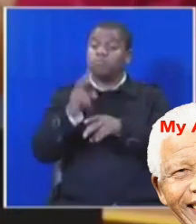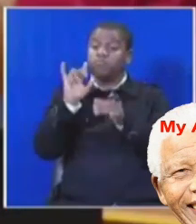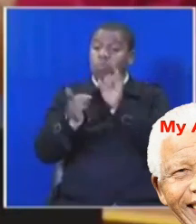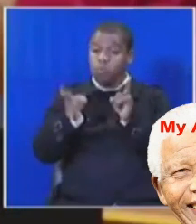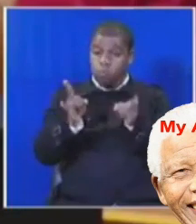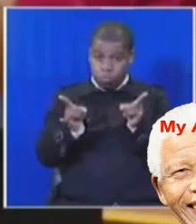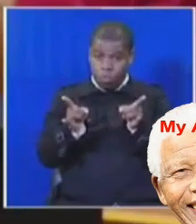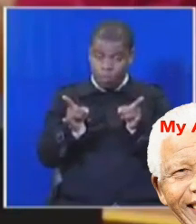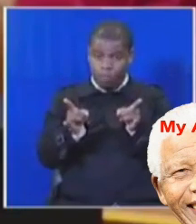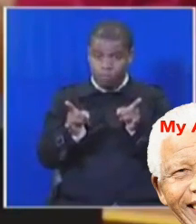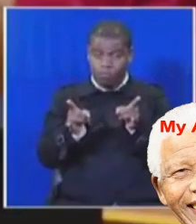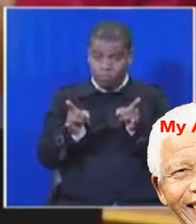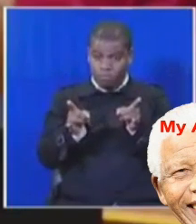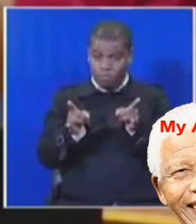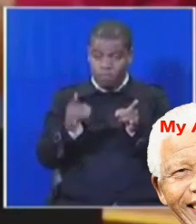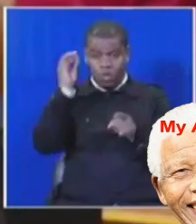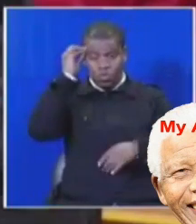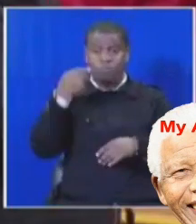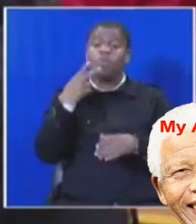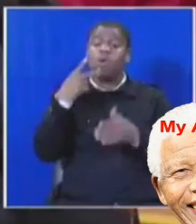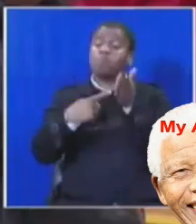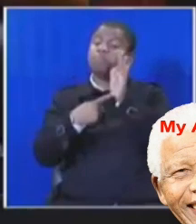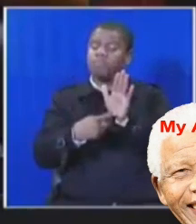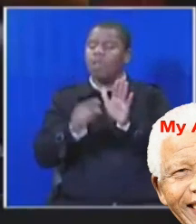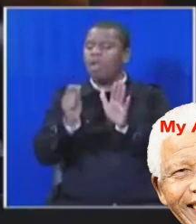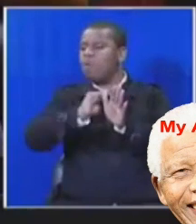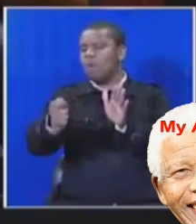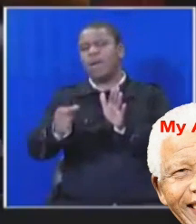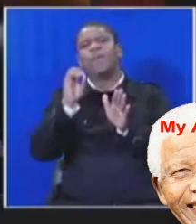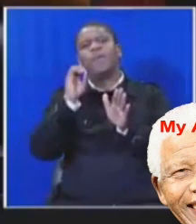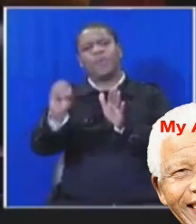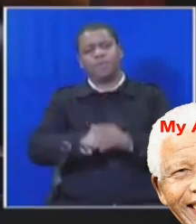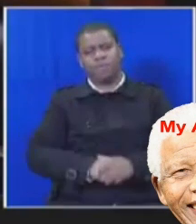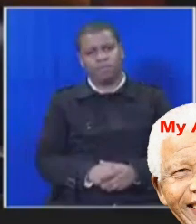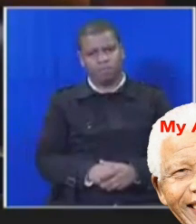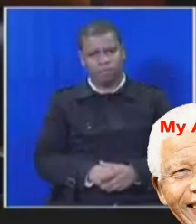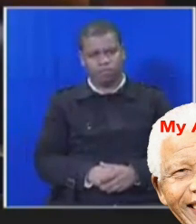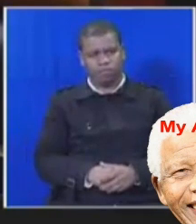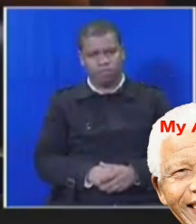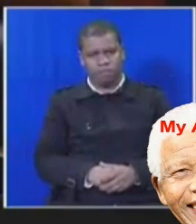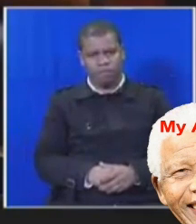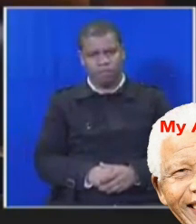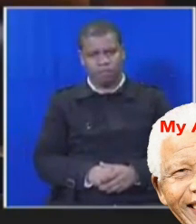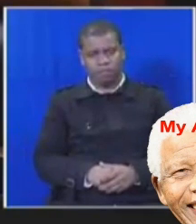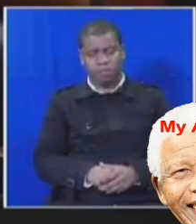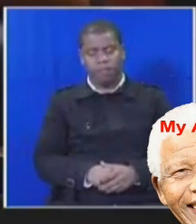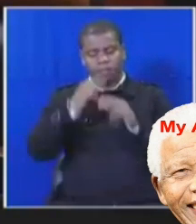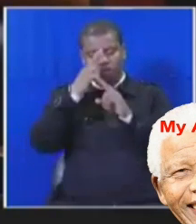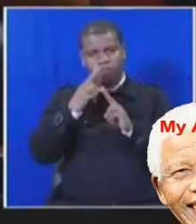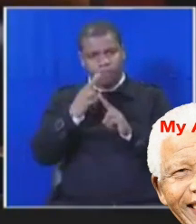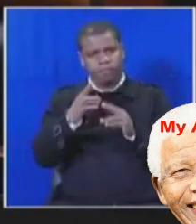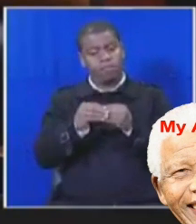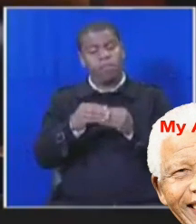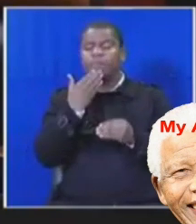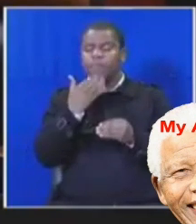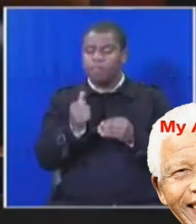does not owe a cent. Thank you very much. Order, honorable members. Chairperson. Thank you, Chair. Honorable member on the podium, can